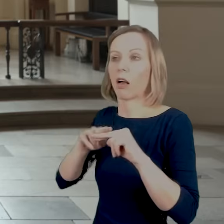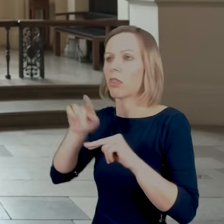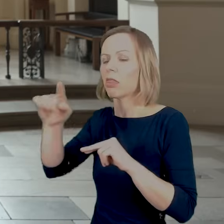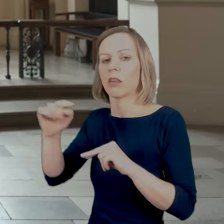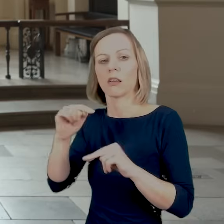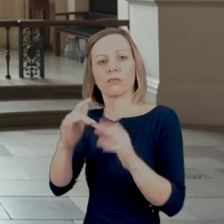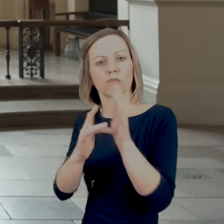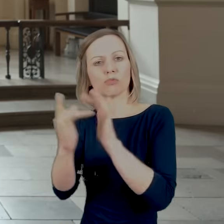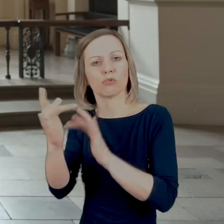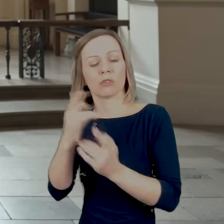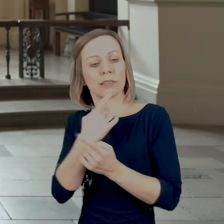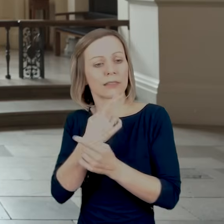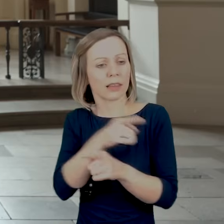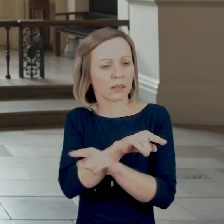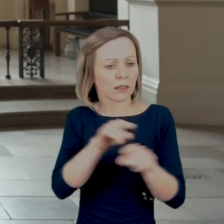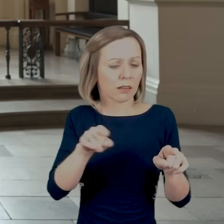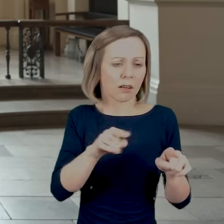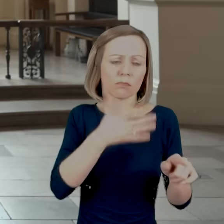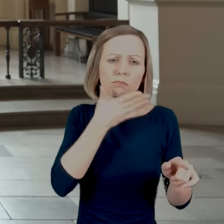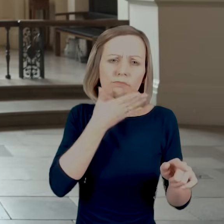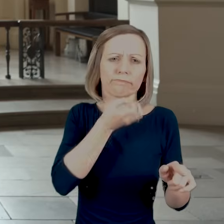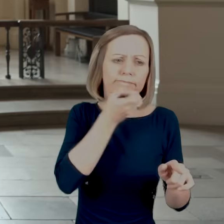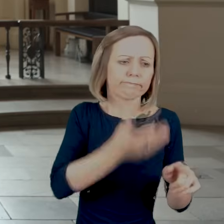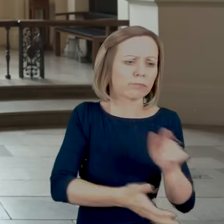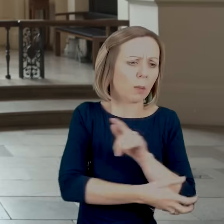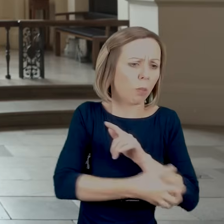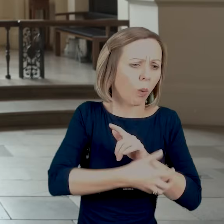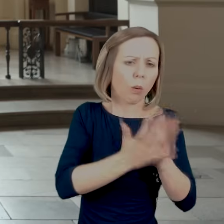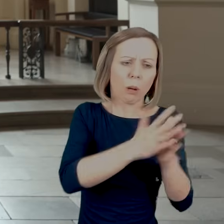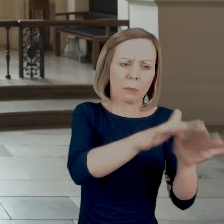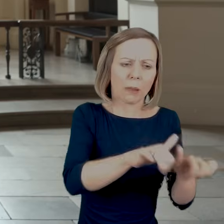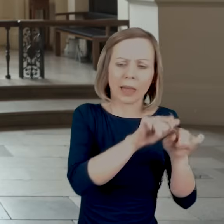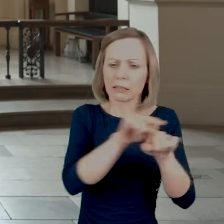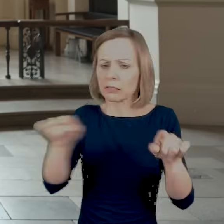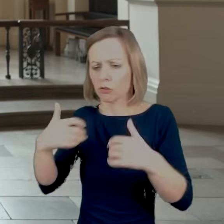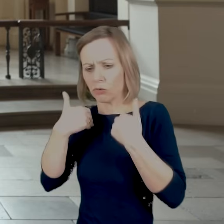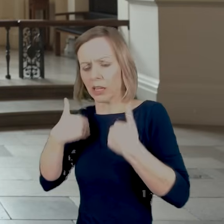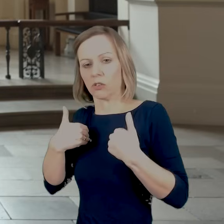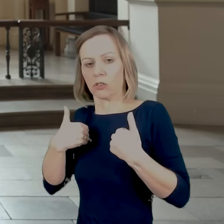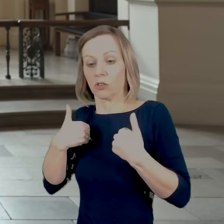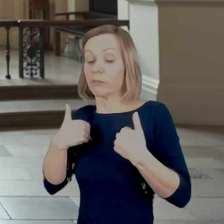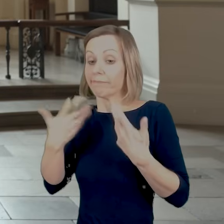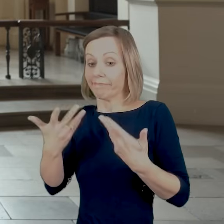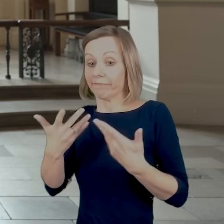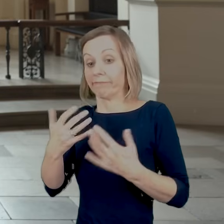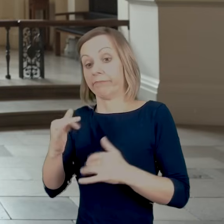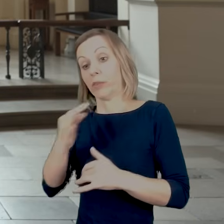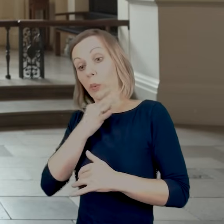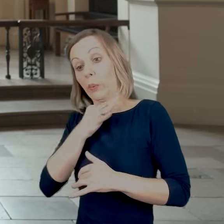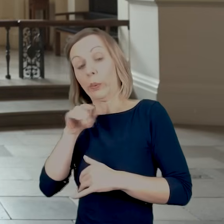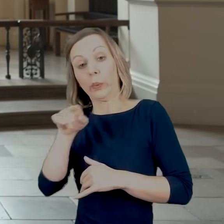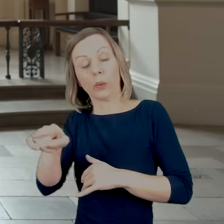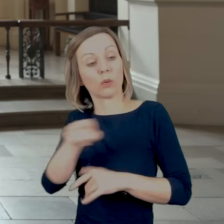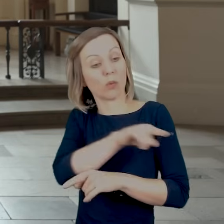Loving Father, your Son said, "Blessed are you poor, but woe to you rich." Be close to all whom experience